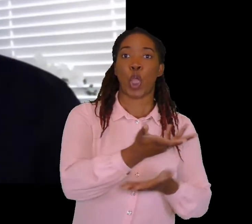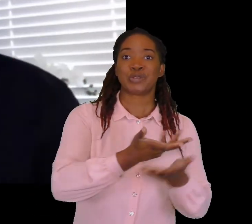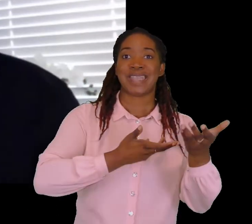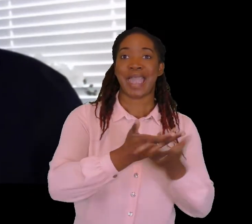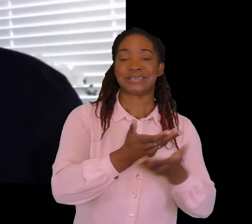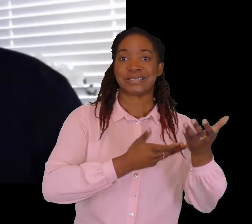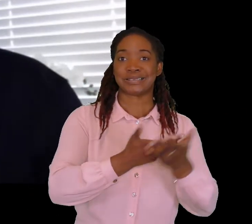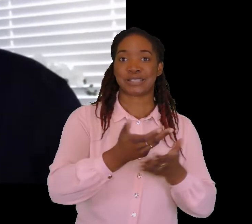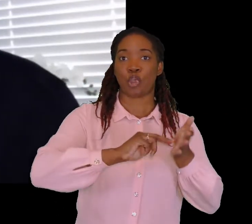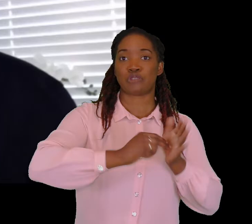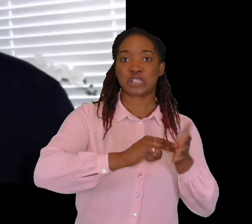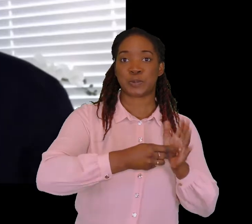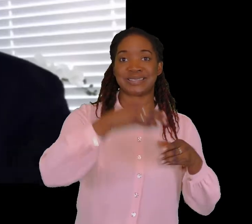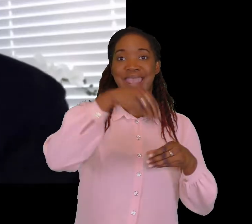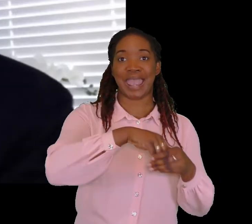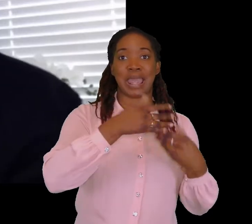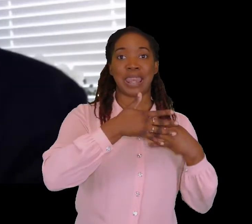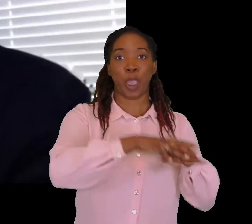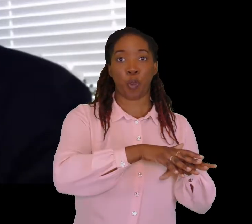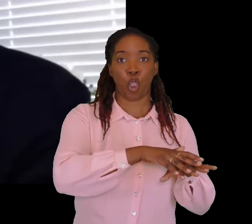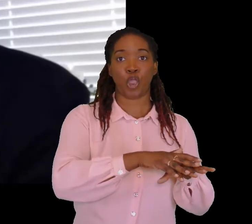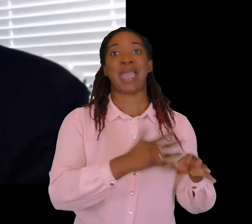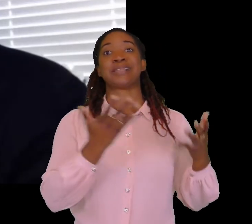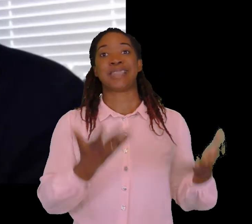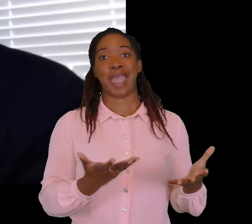network to a professionalization in the